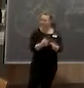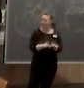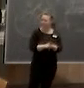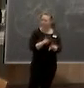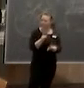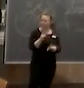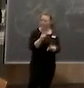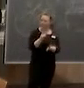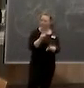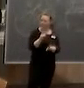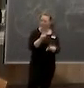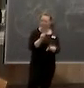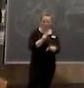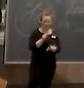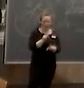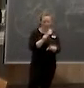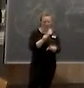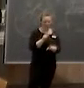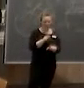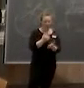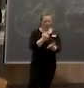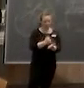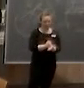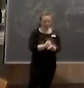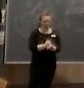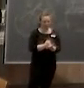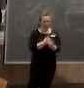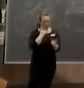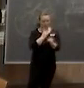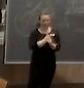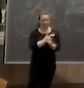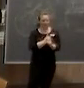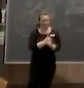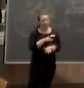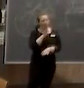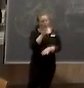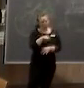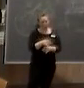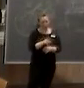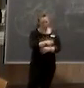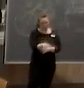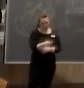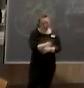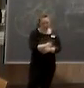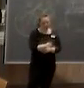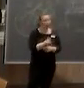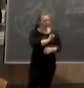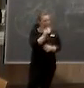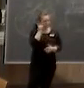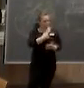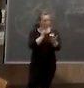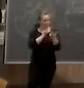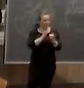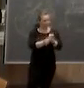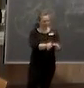this keeping brand loyalty, I mean, maintaining your customers, because your main strategy has so far been